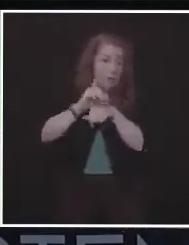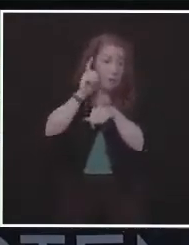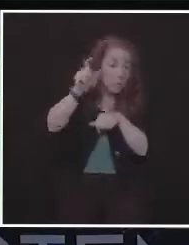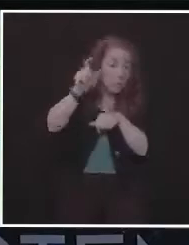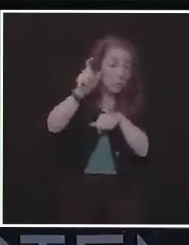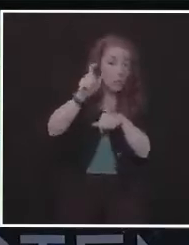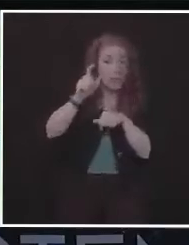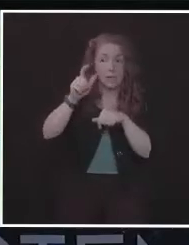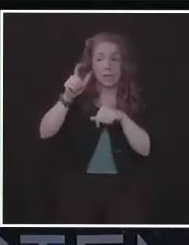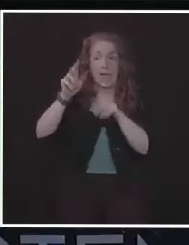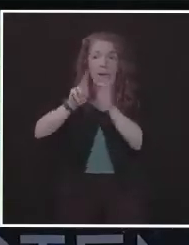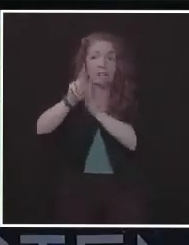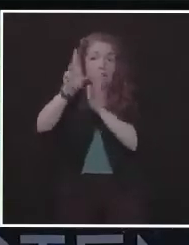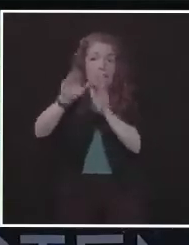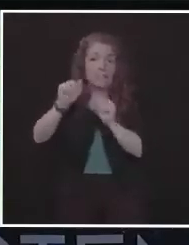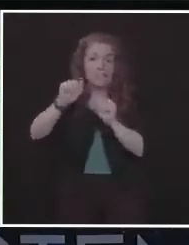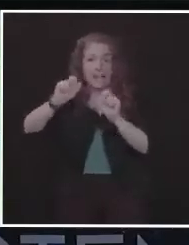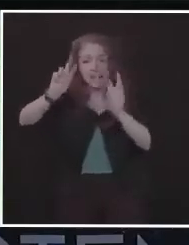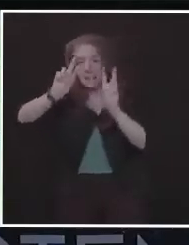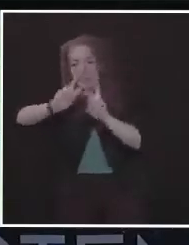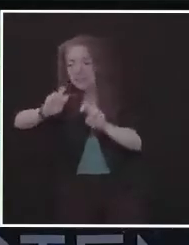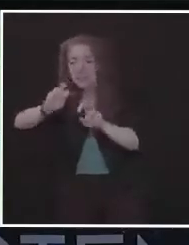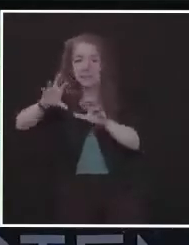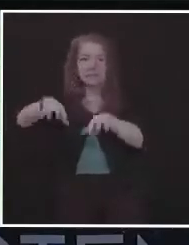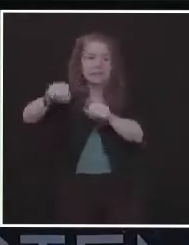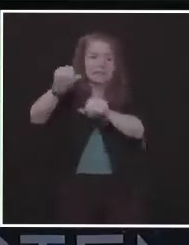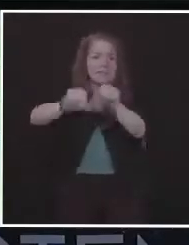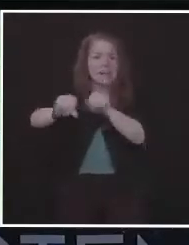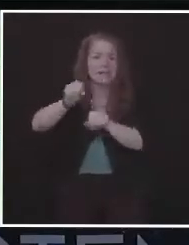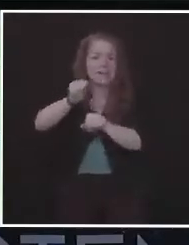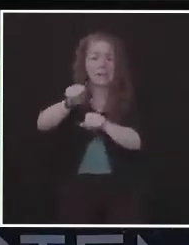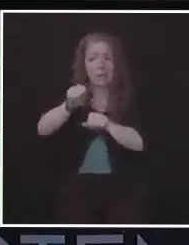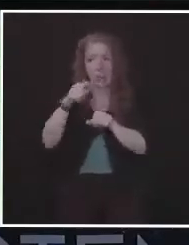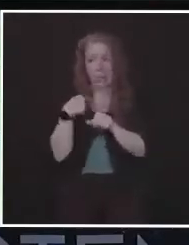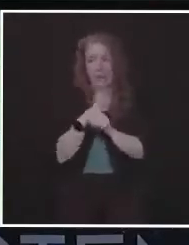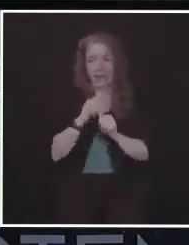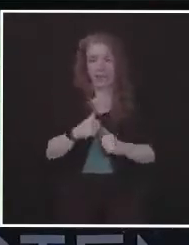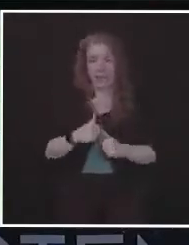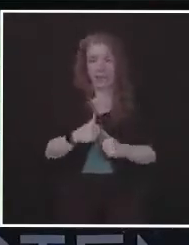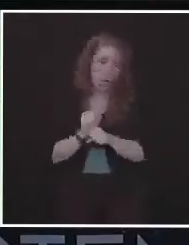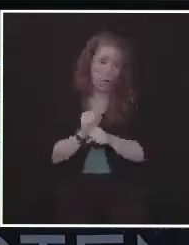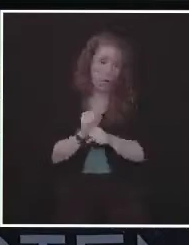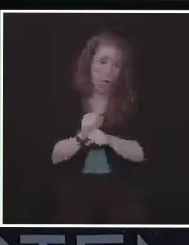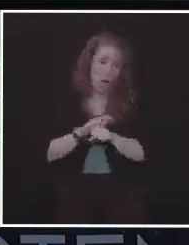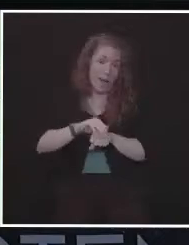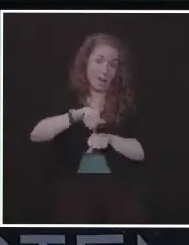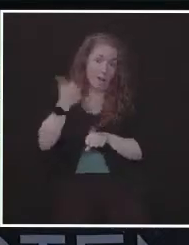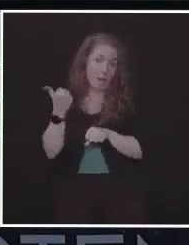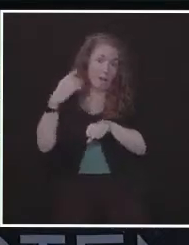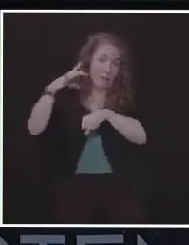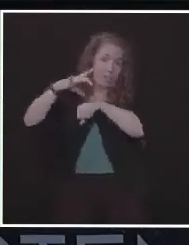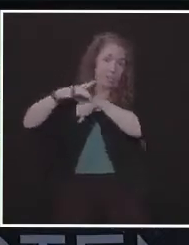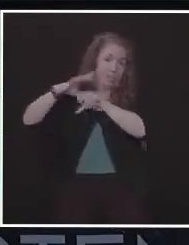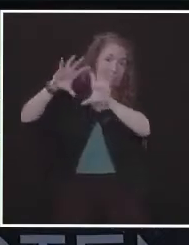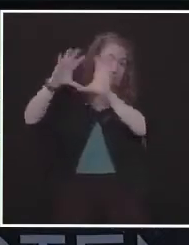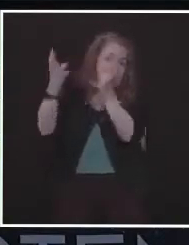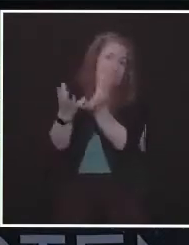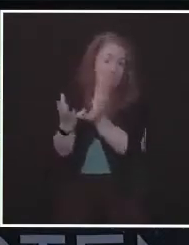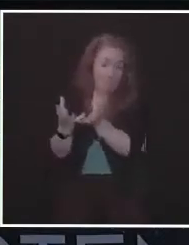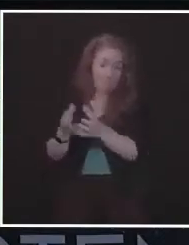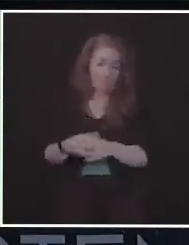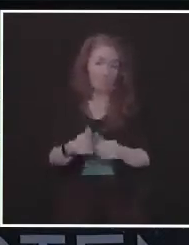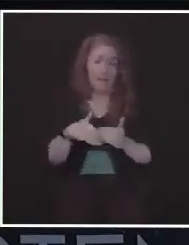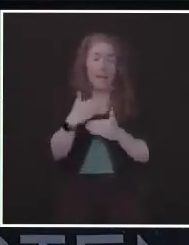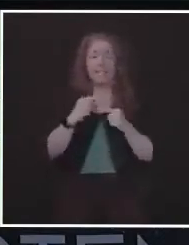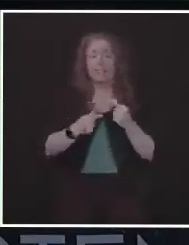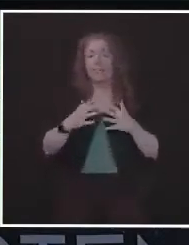that will enable us to live and work on another celestial body. Next generation suits,